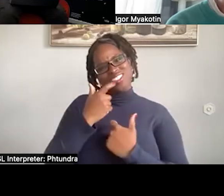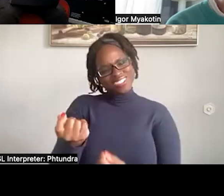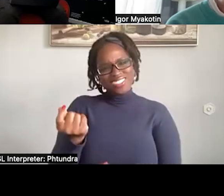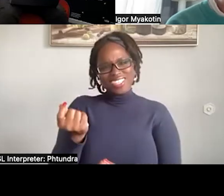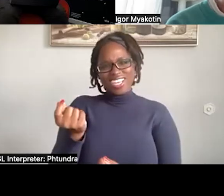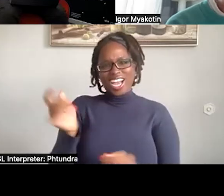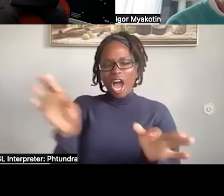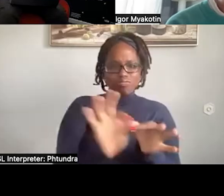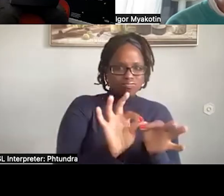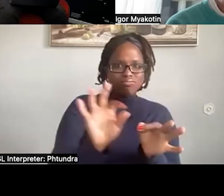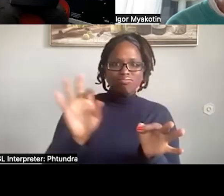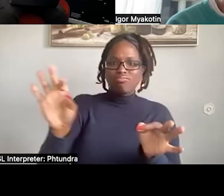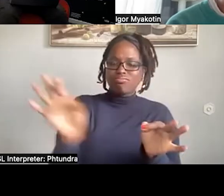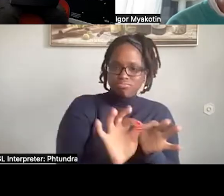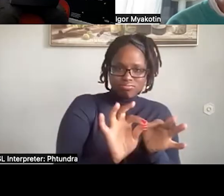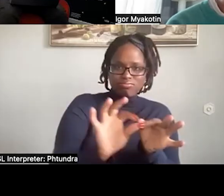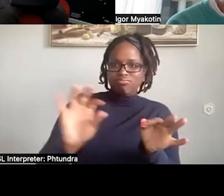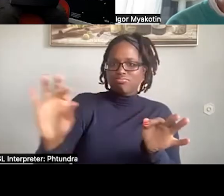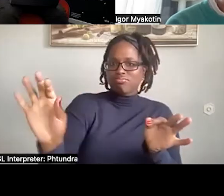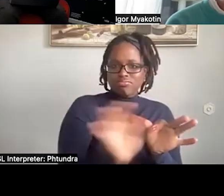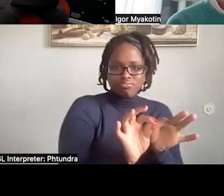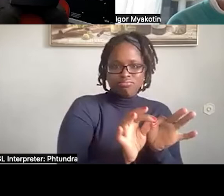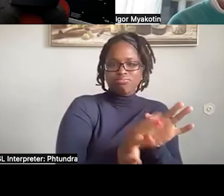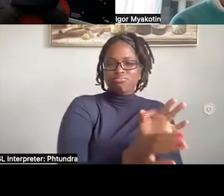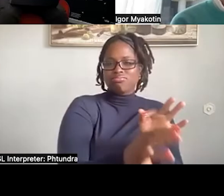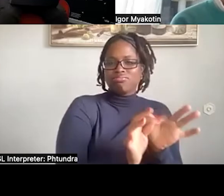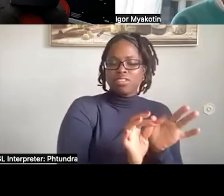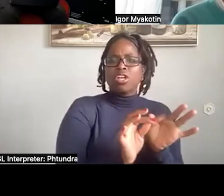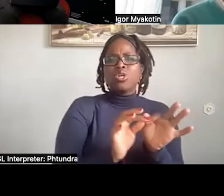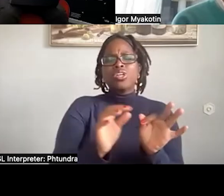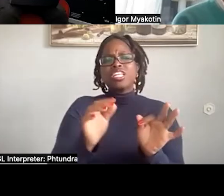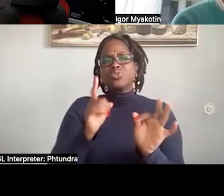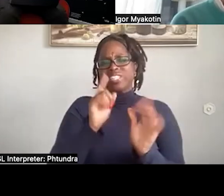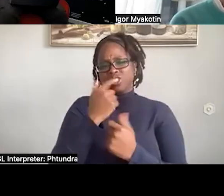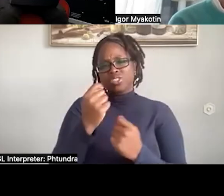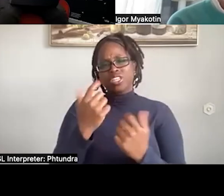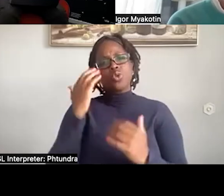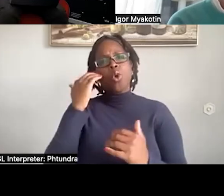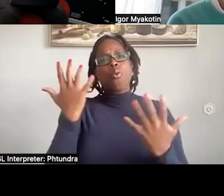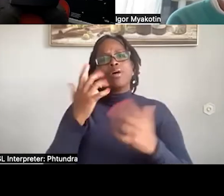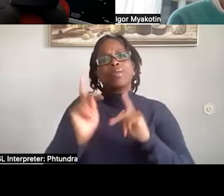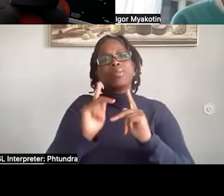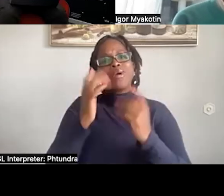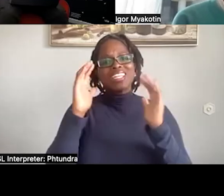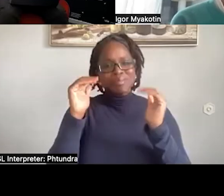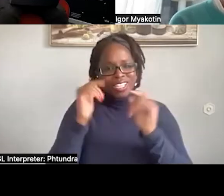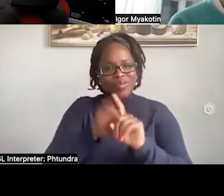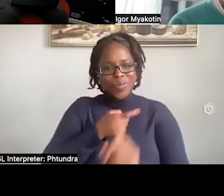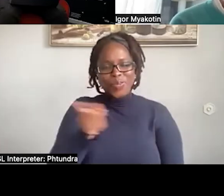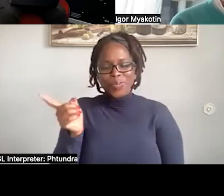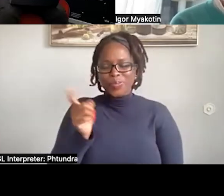to know what people are expecting from you. Sometimes you will get remarks